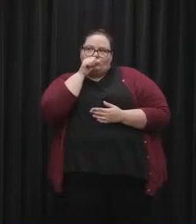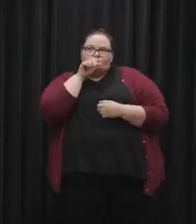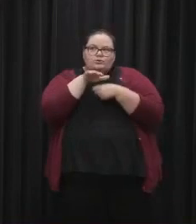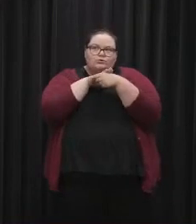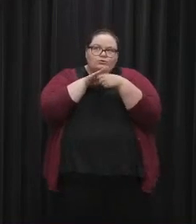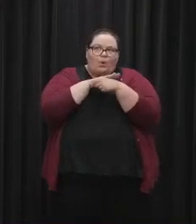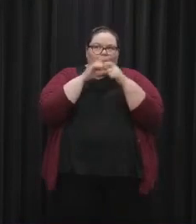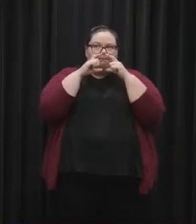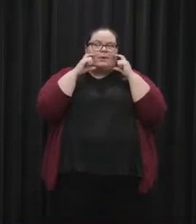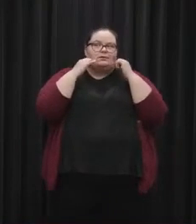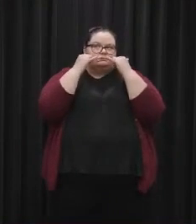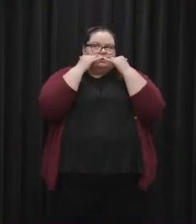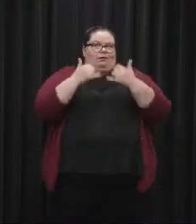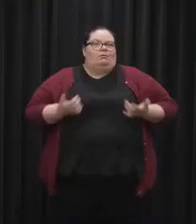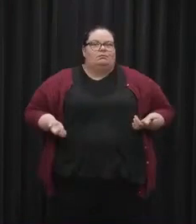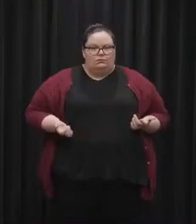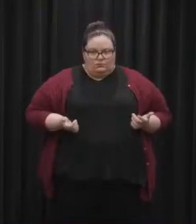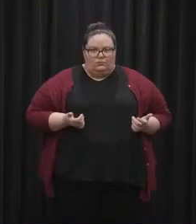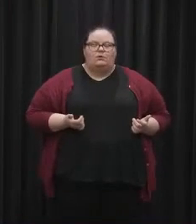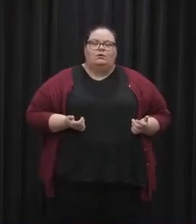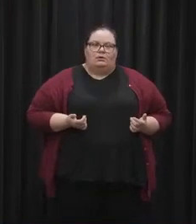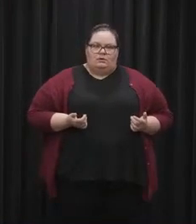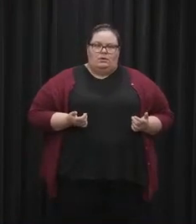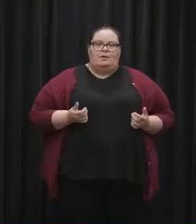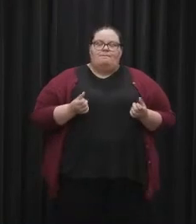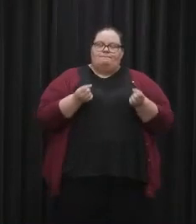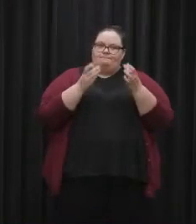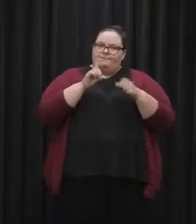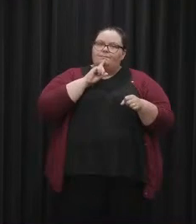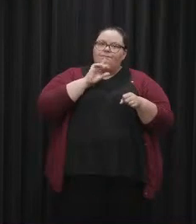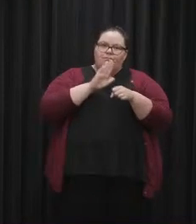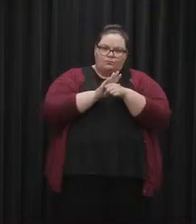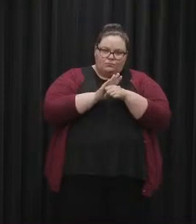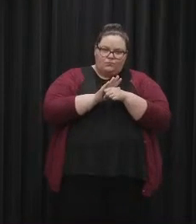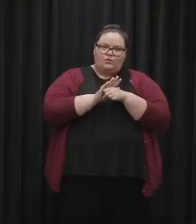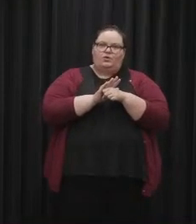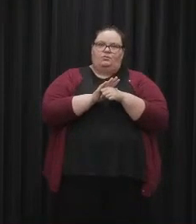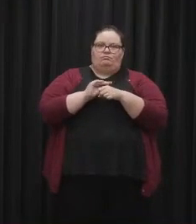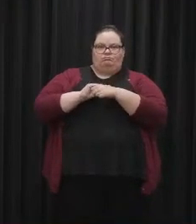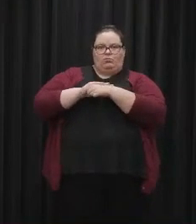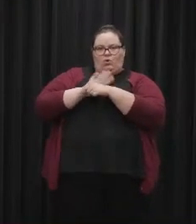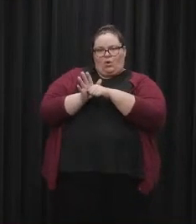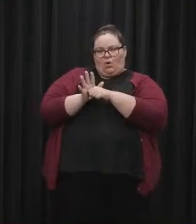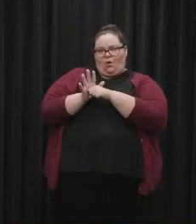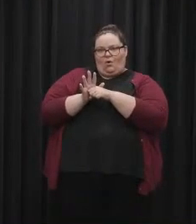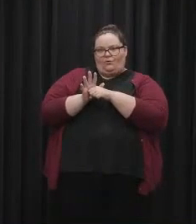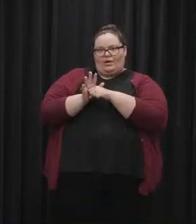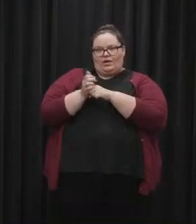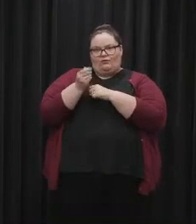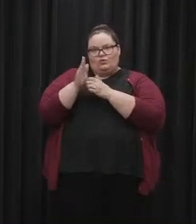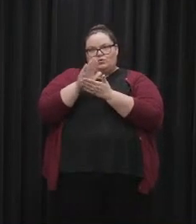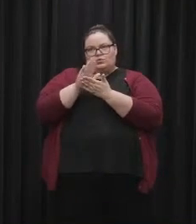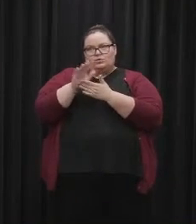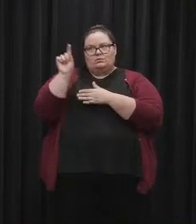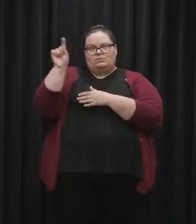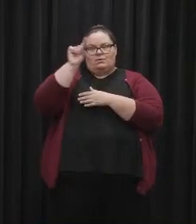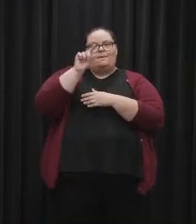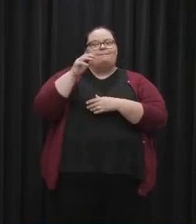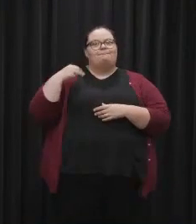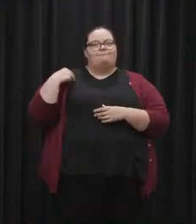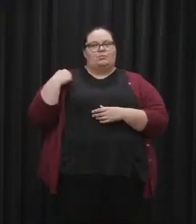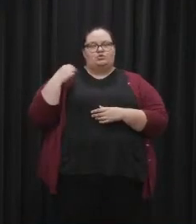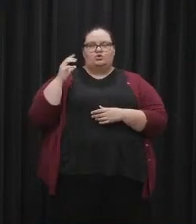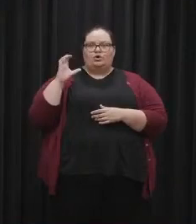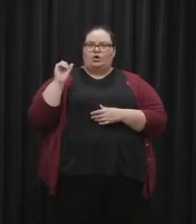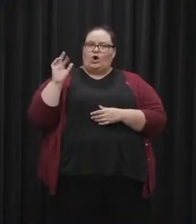to school on Tuesday. There have been several confirmed cases in Northern New Brunswick schools over the last several days, and Minister Carty is